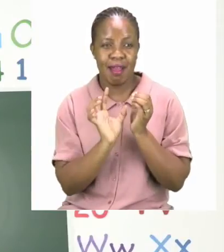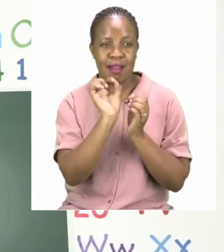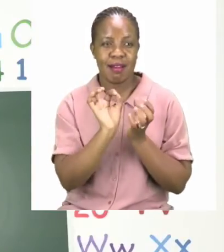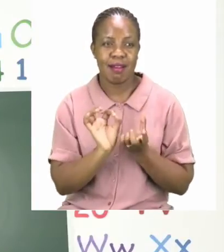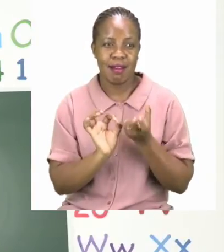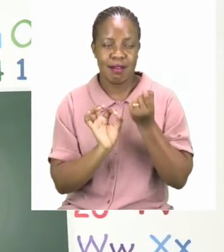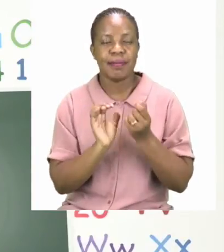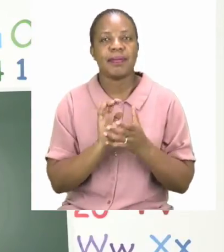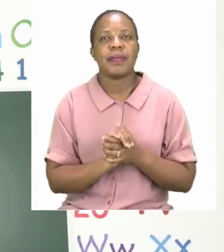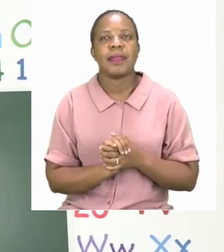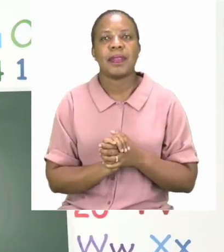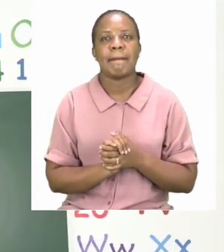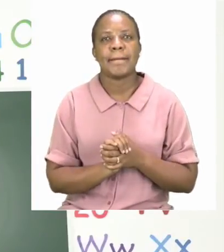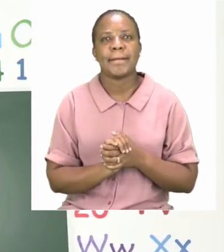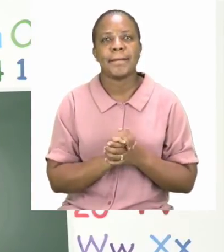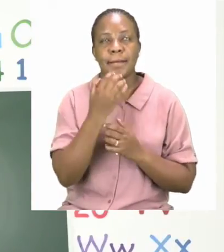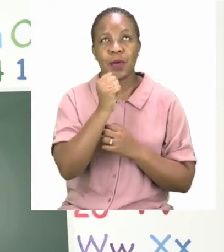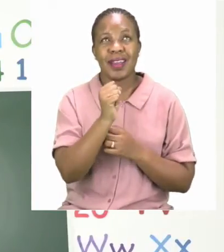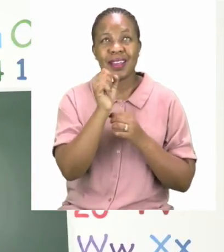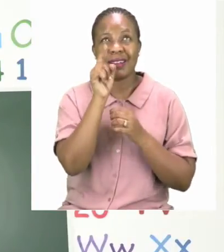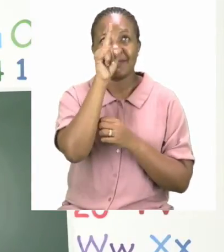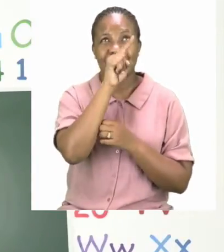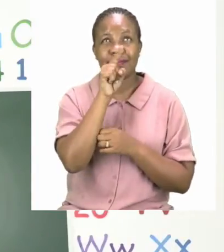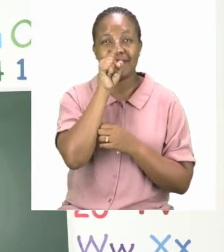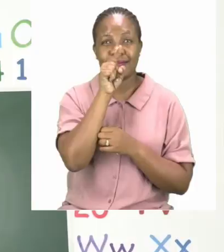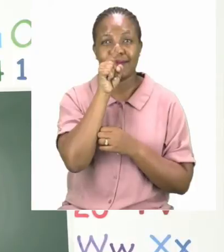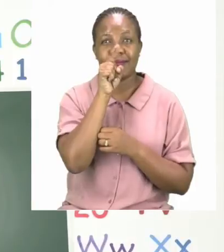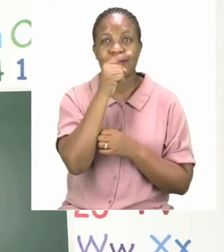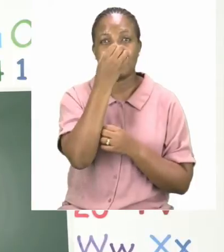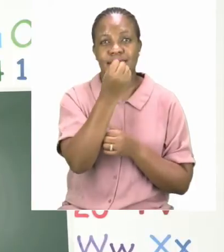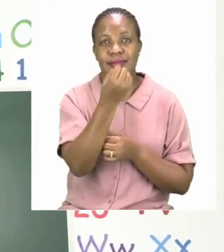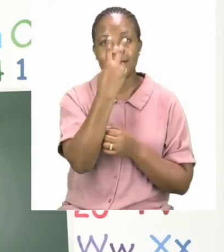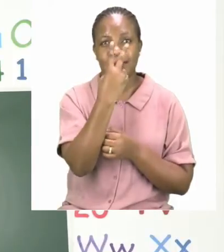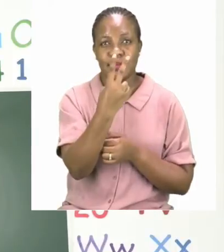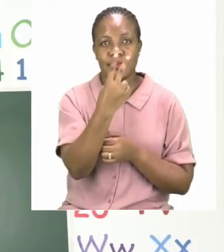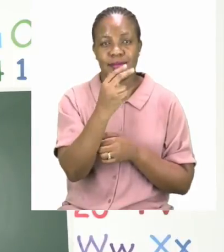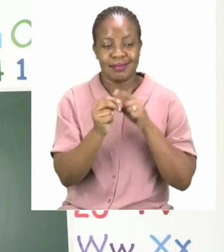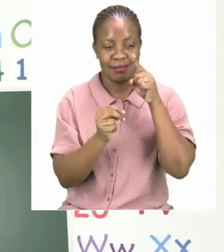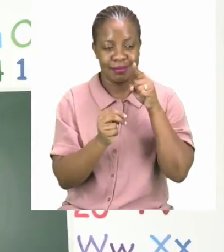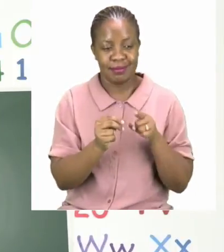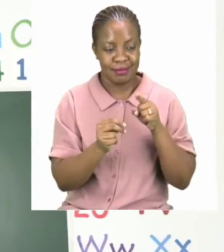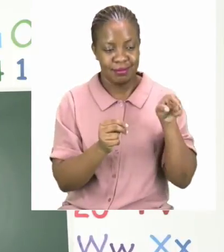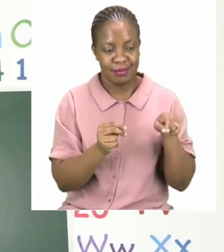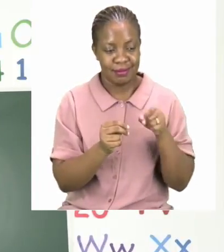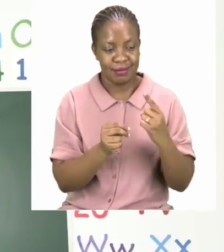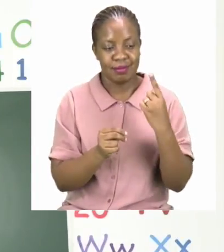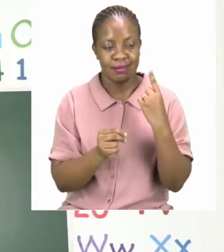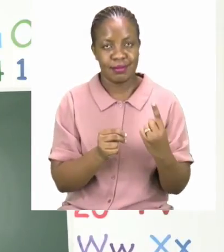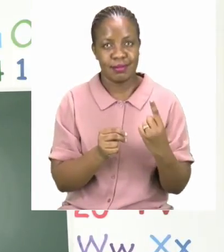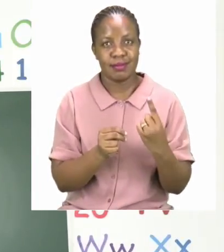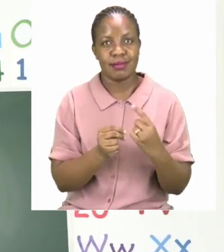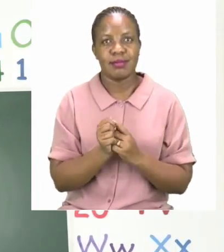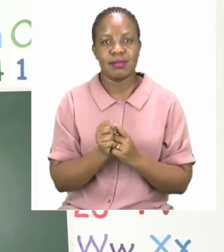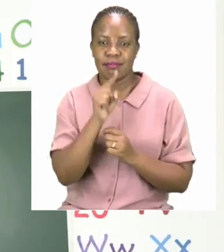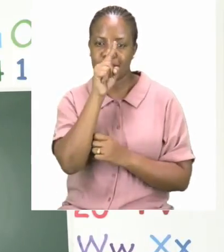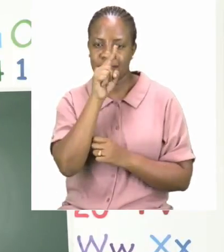first one. We have 2 at the top, and then we have 1. And then we have a